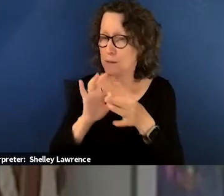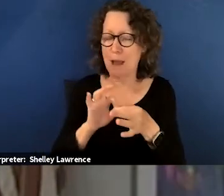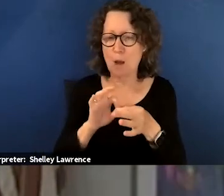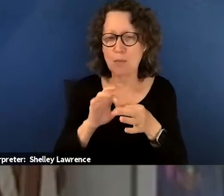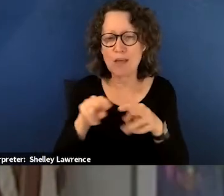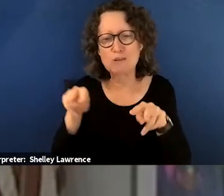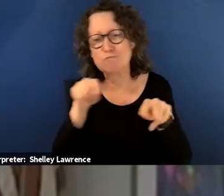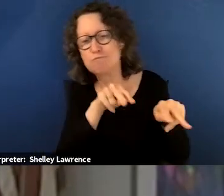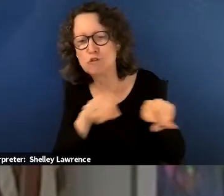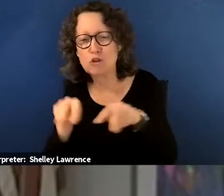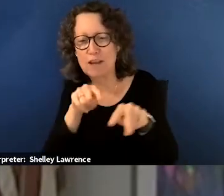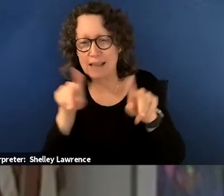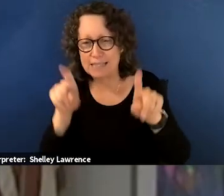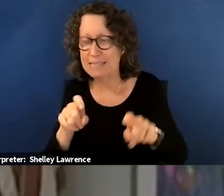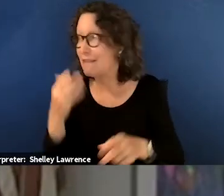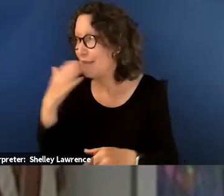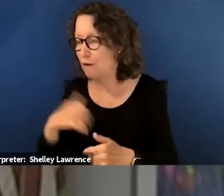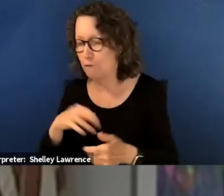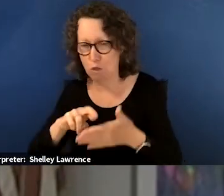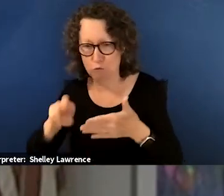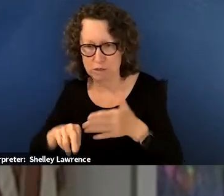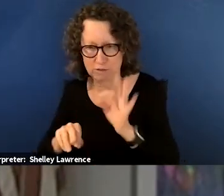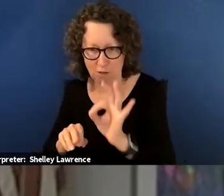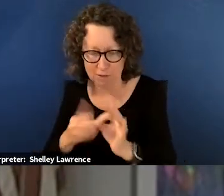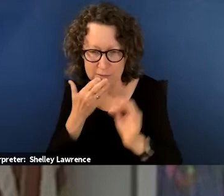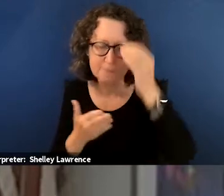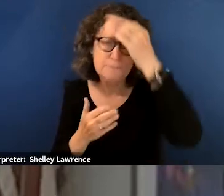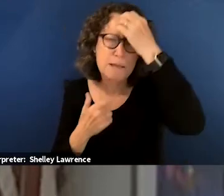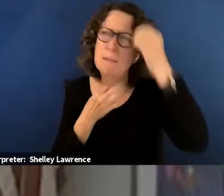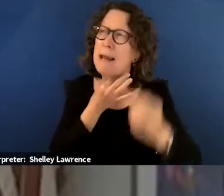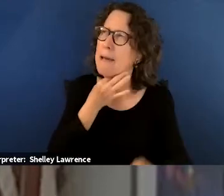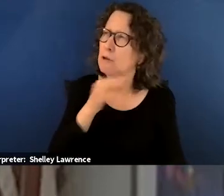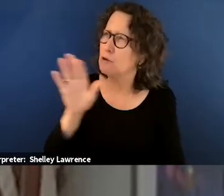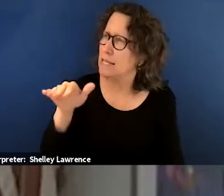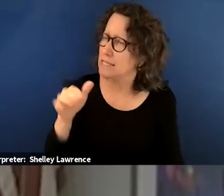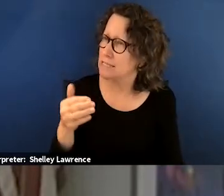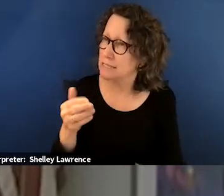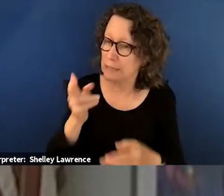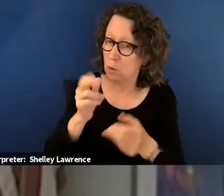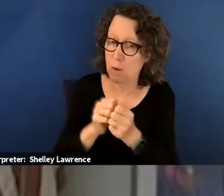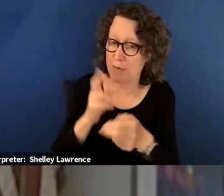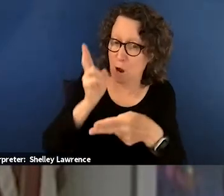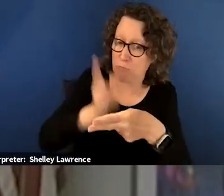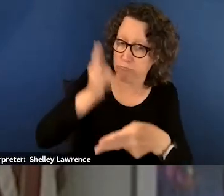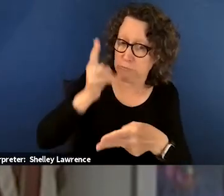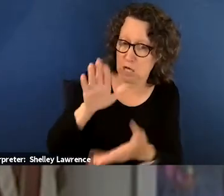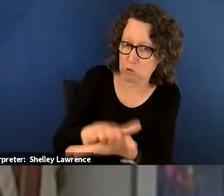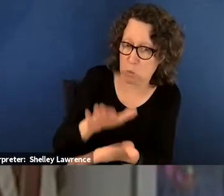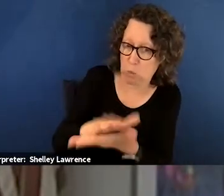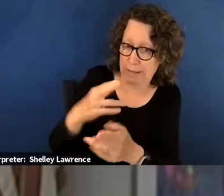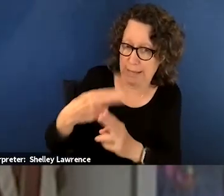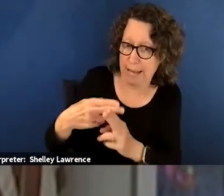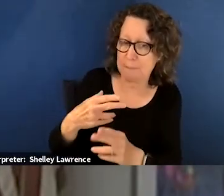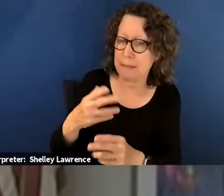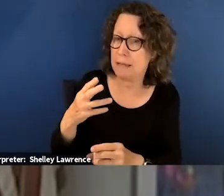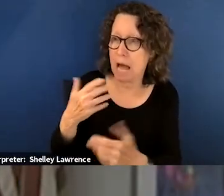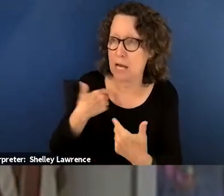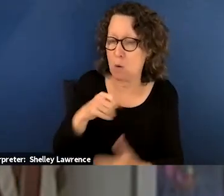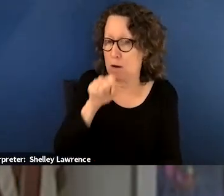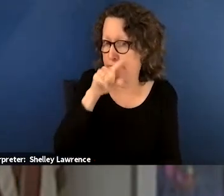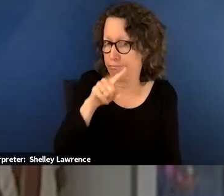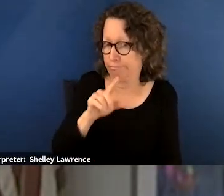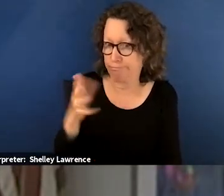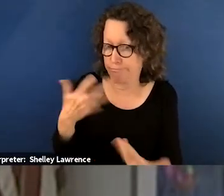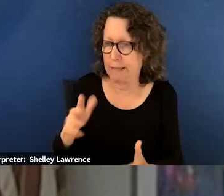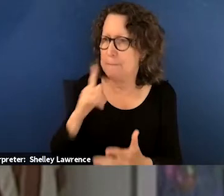test. Thank you for those results. I'm curious if there was, not naming any schools or anything like that that would break confidentiality, but if there were